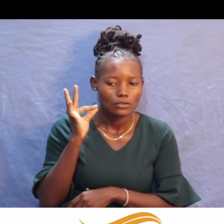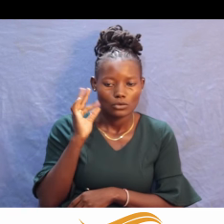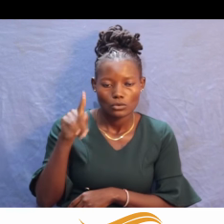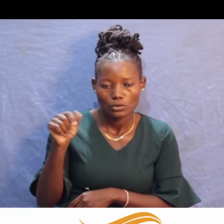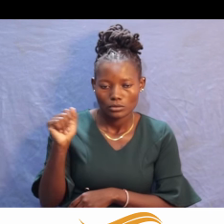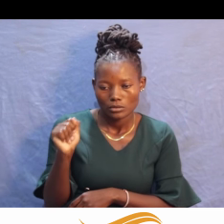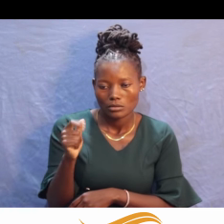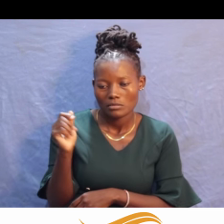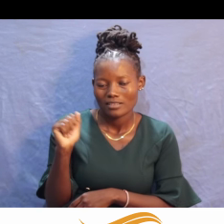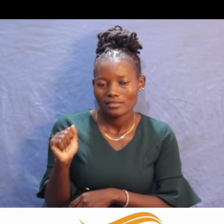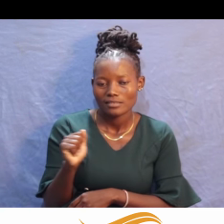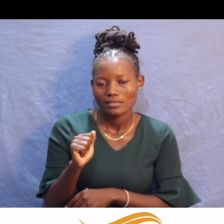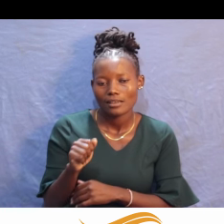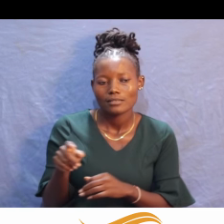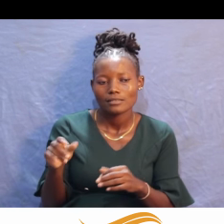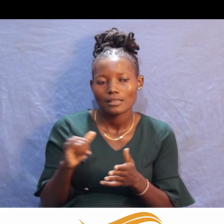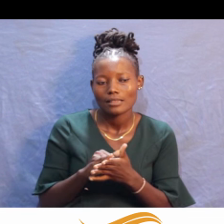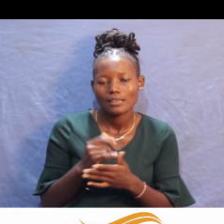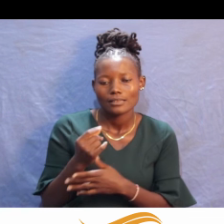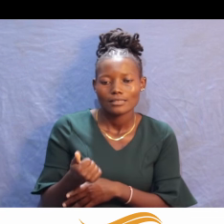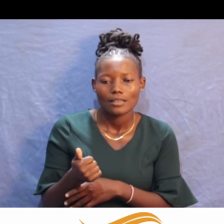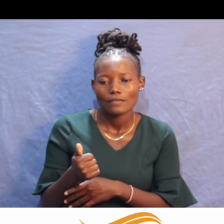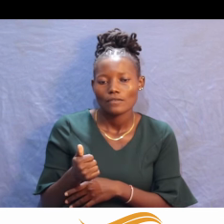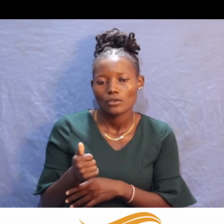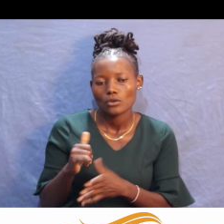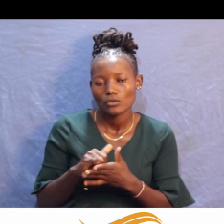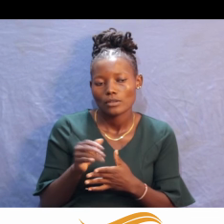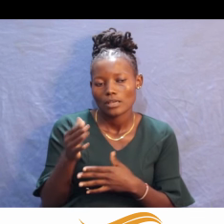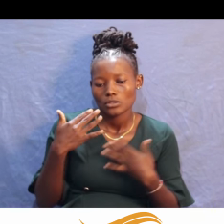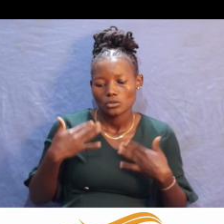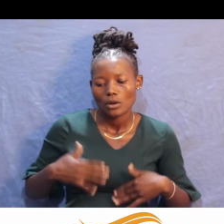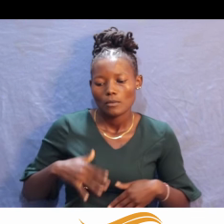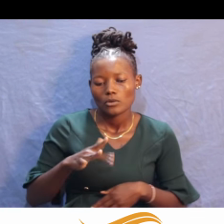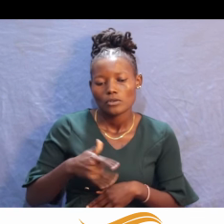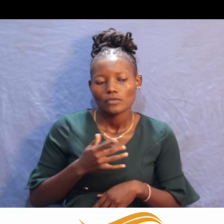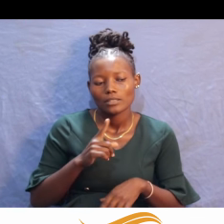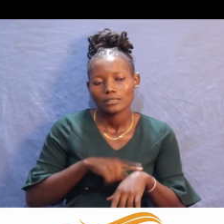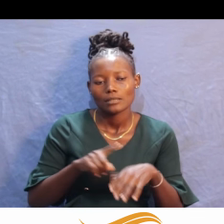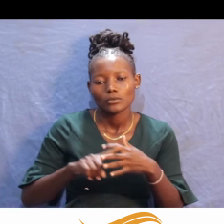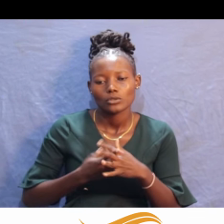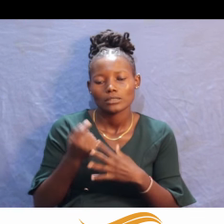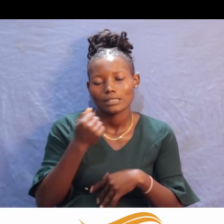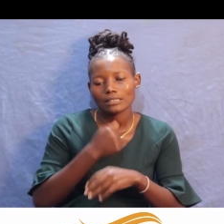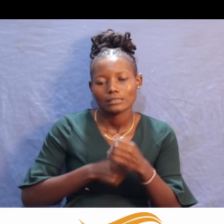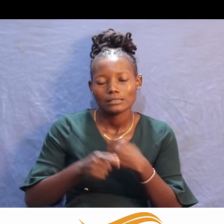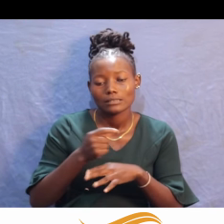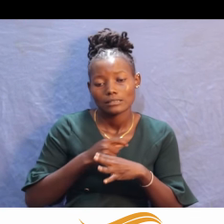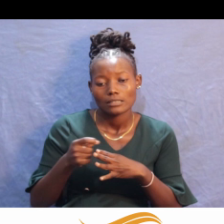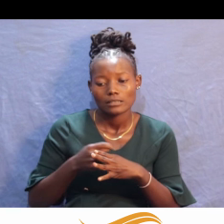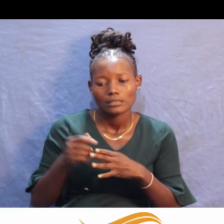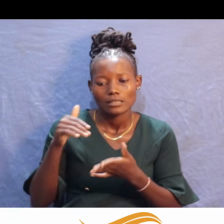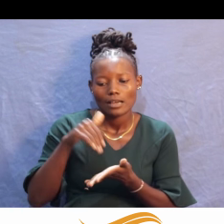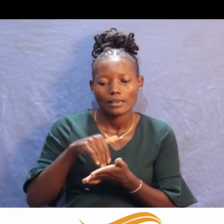pastas. That is the fuel your body's using when you first start exercising. Again, this